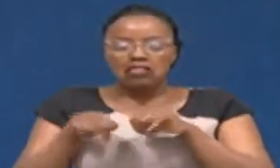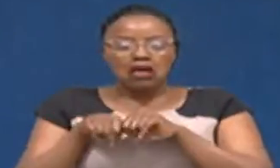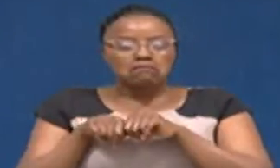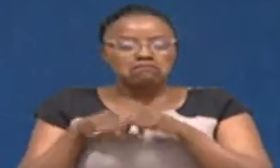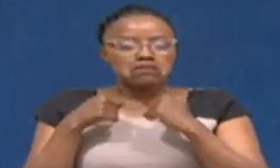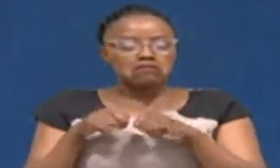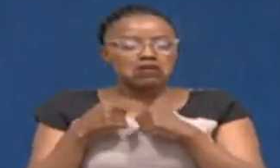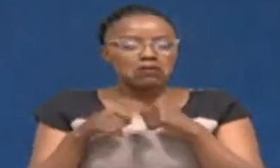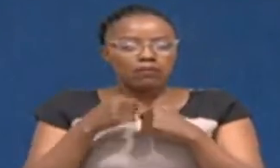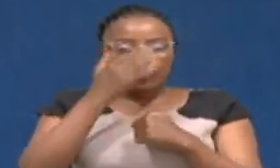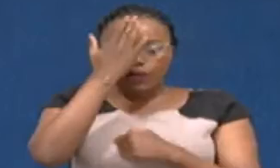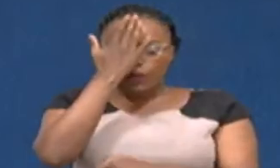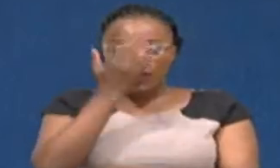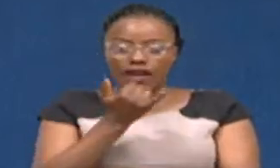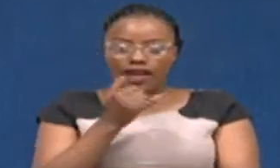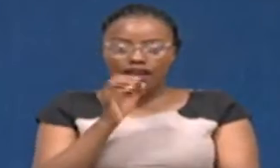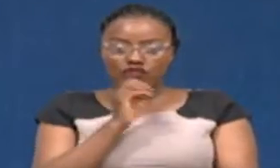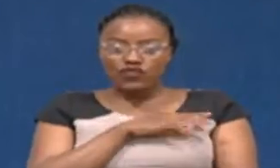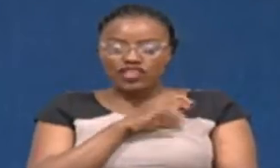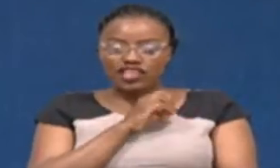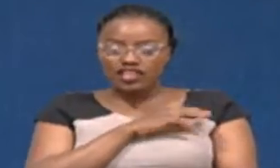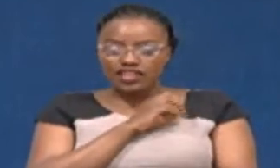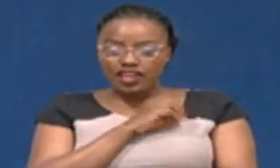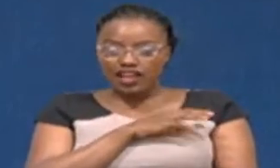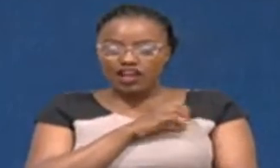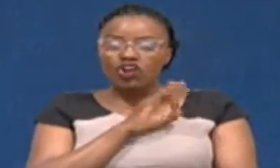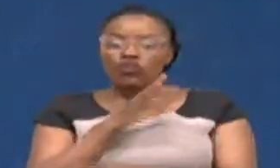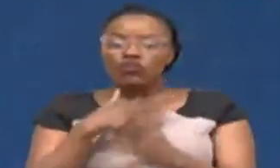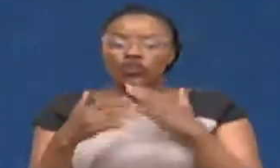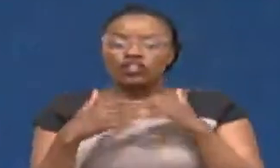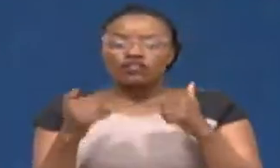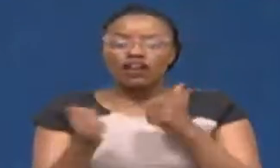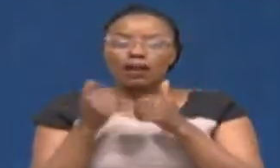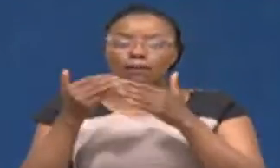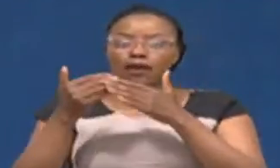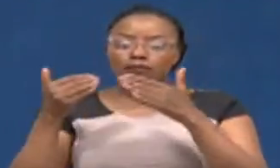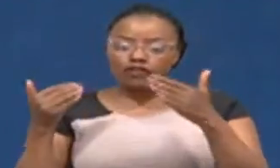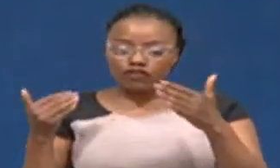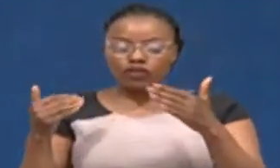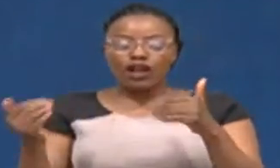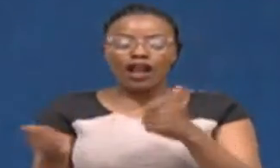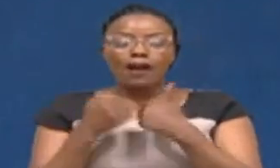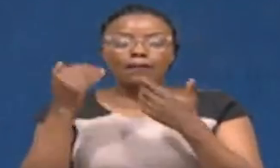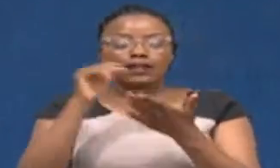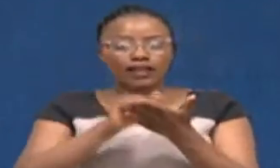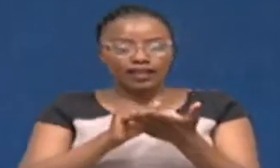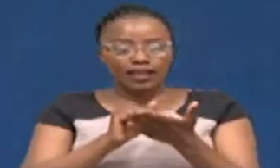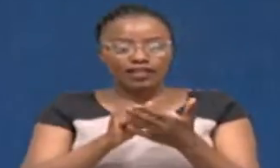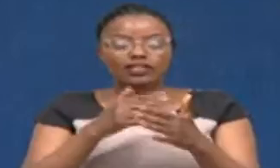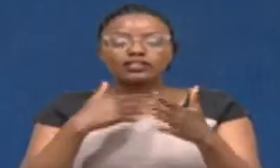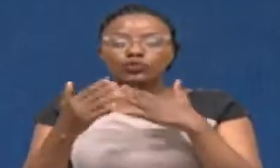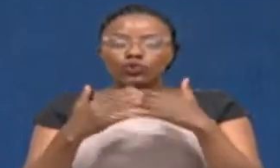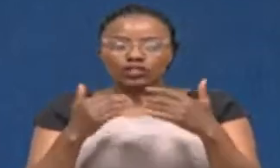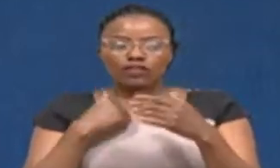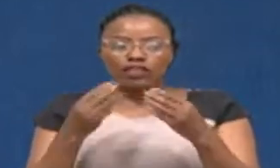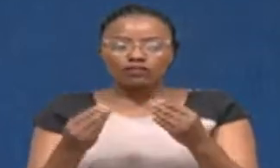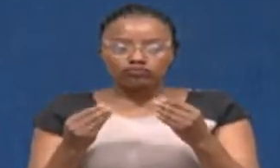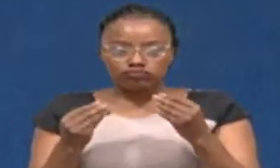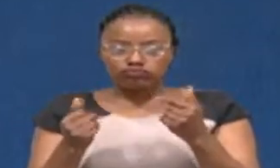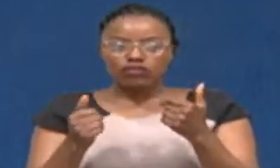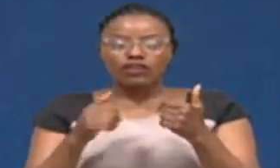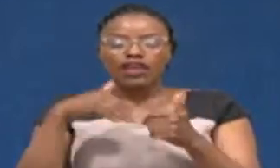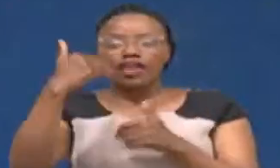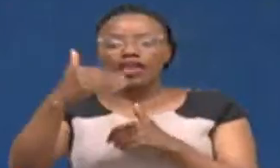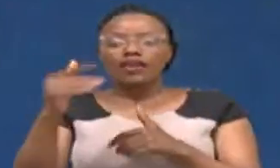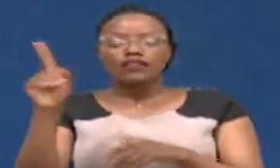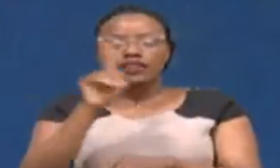up because the fear of what happened in the past happening again is what they have to deal with every